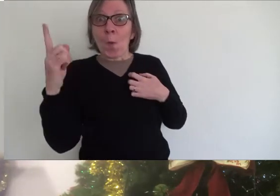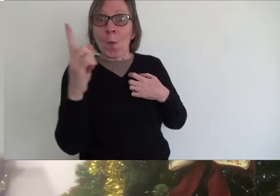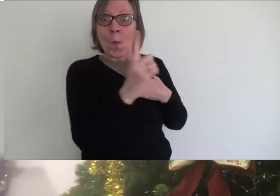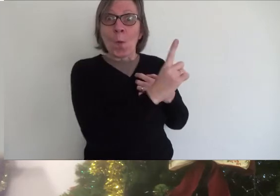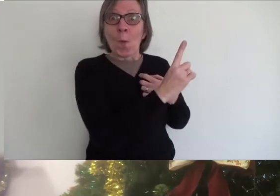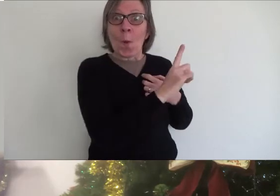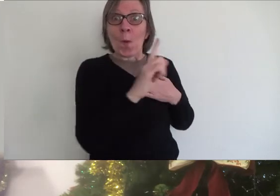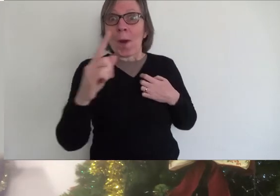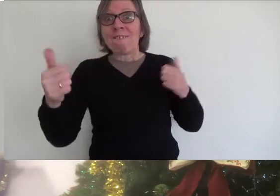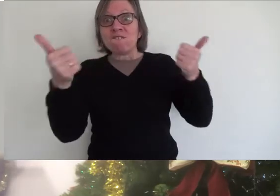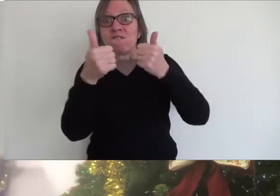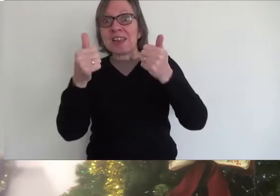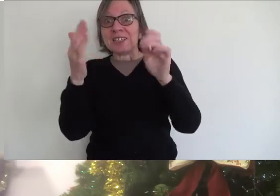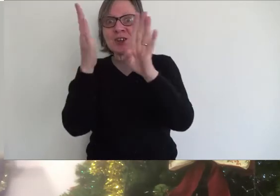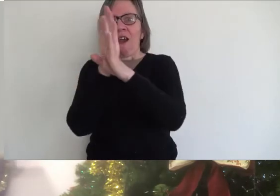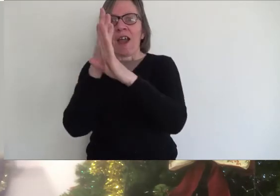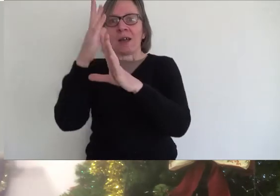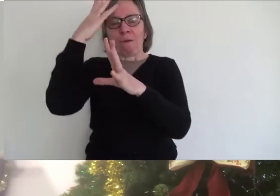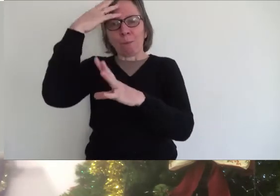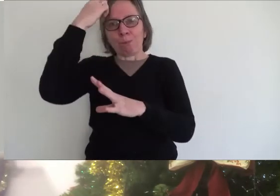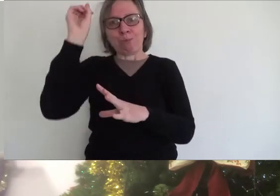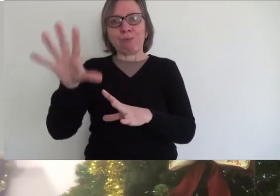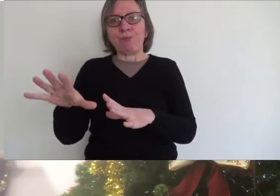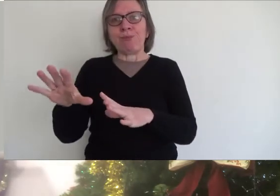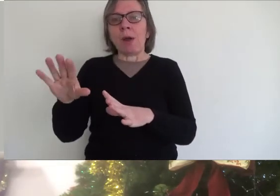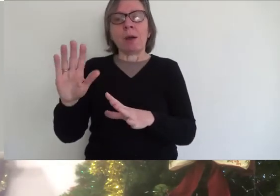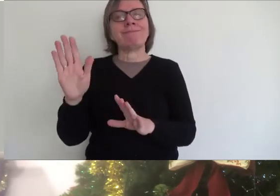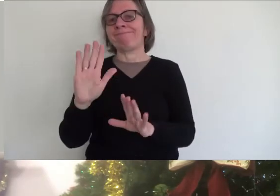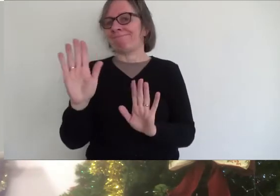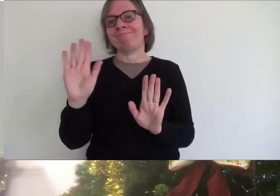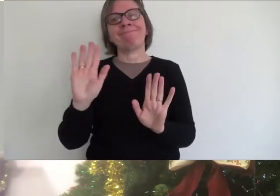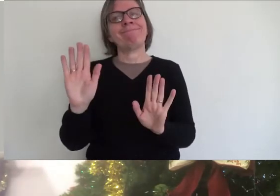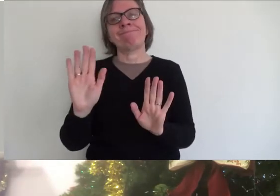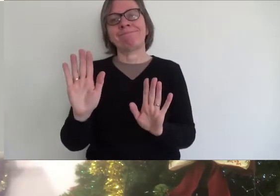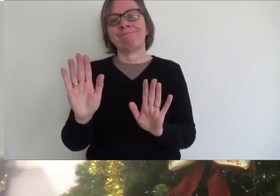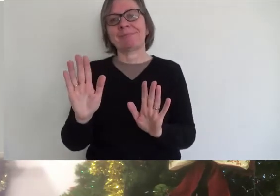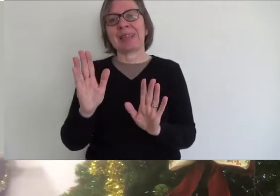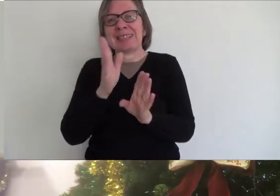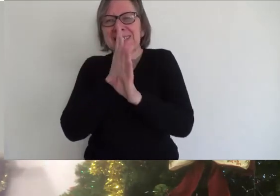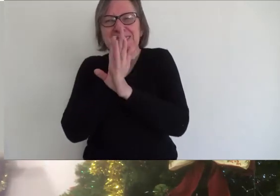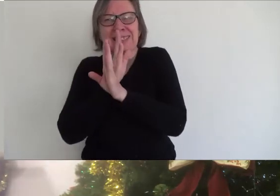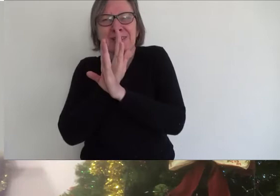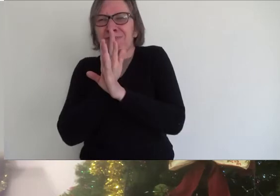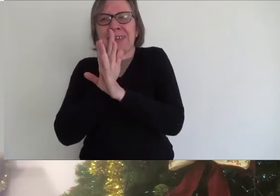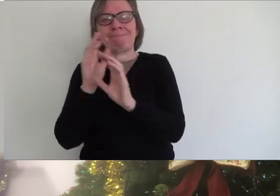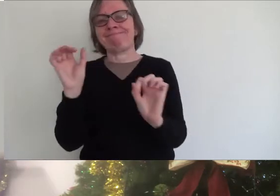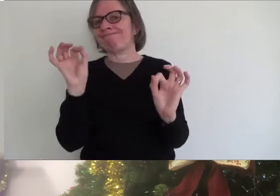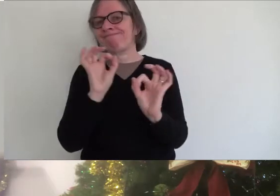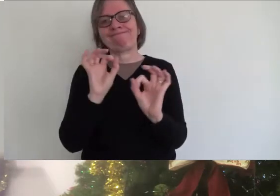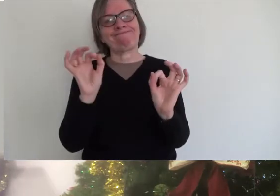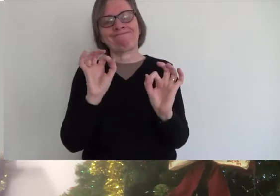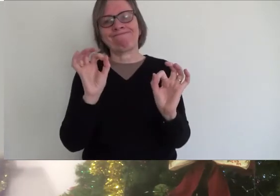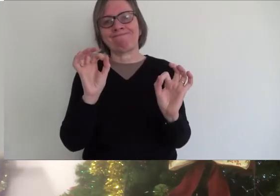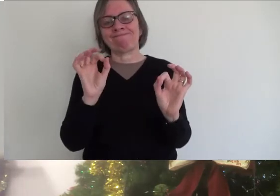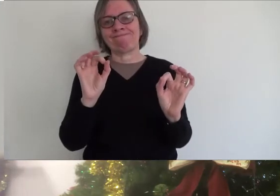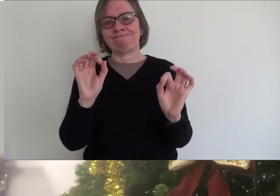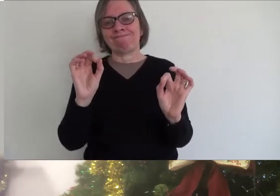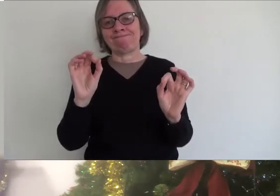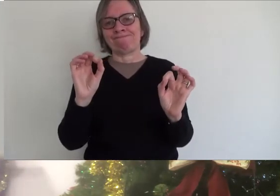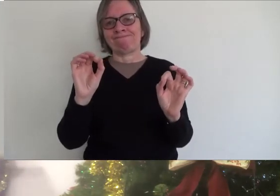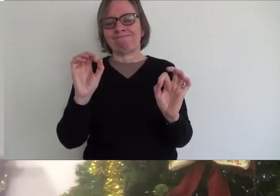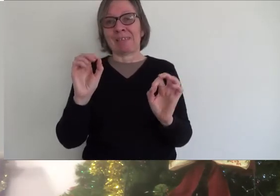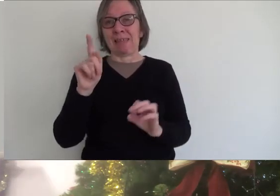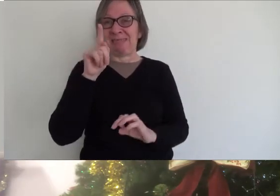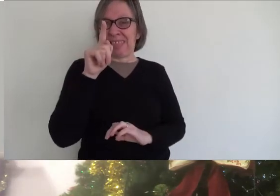magic trick that they had to closely guard the secret of. God had done everything differently from the way they had